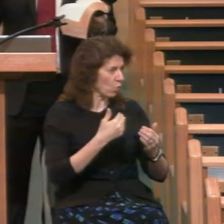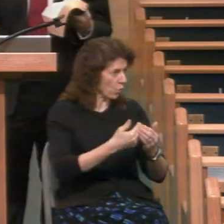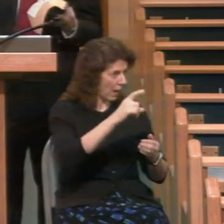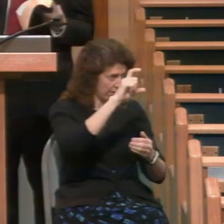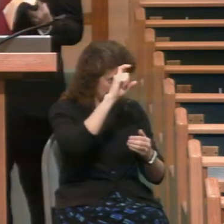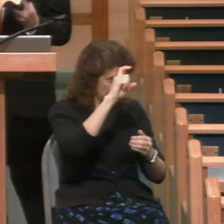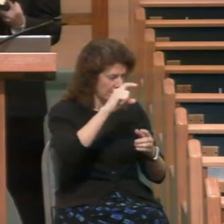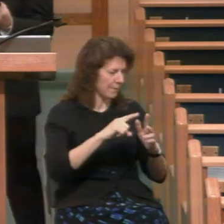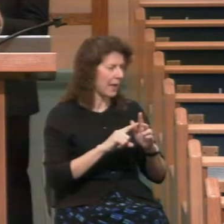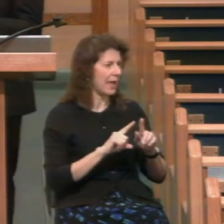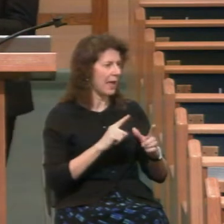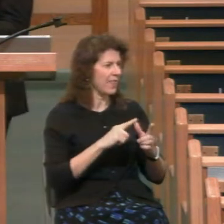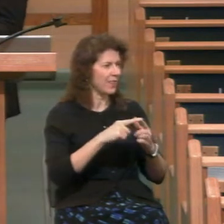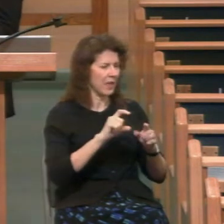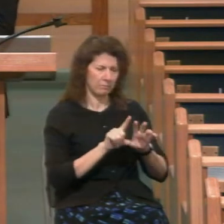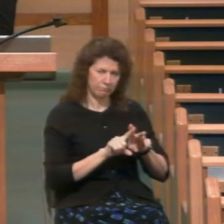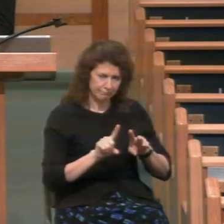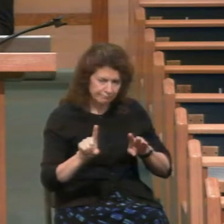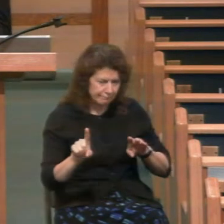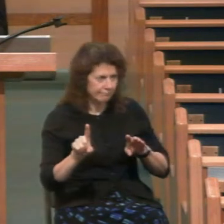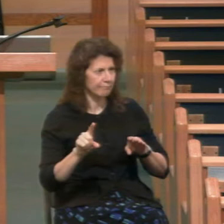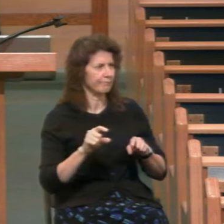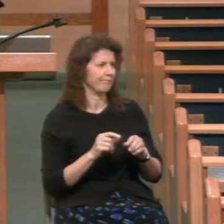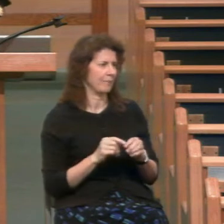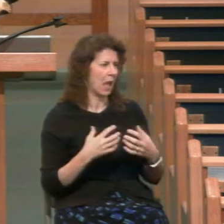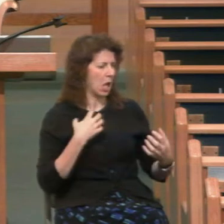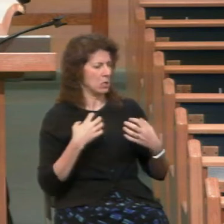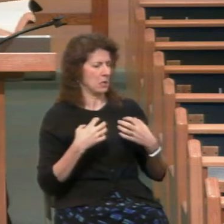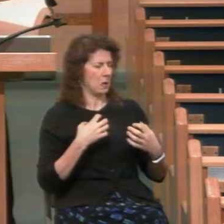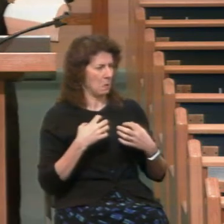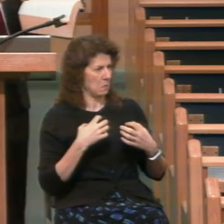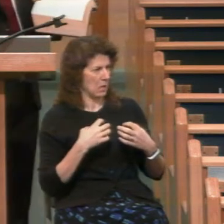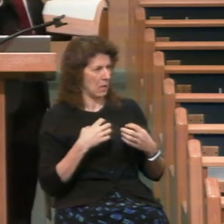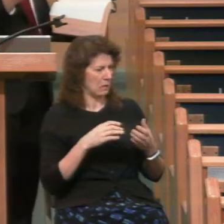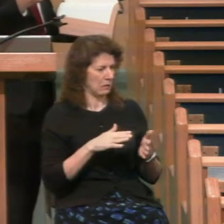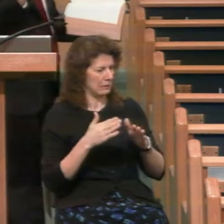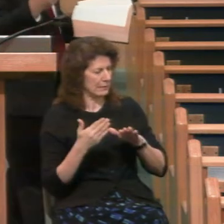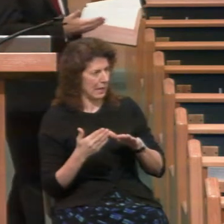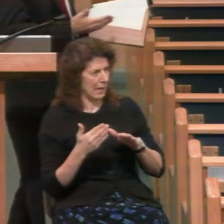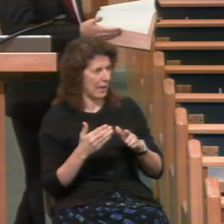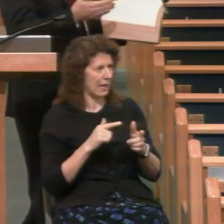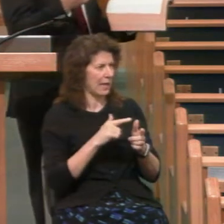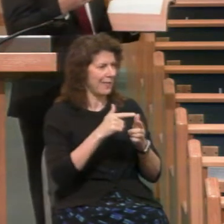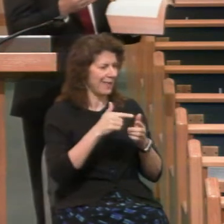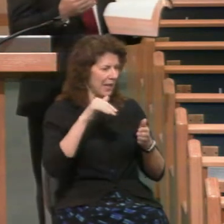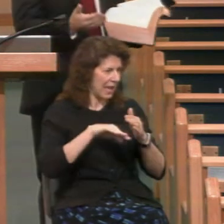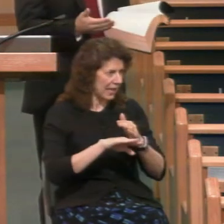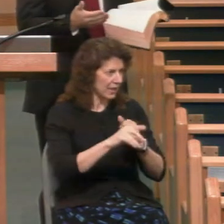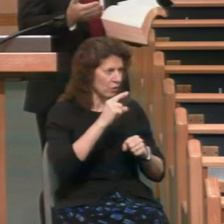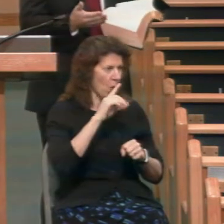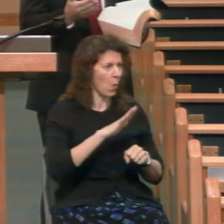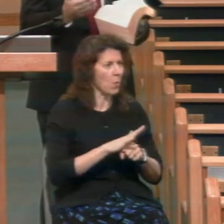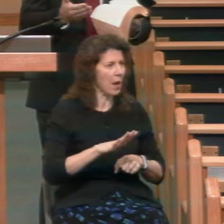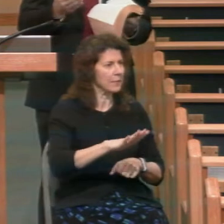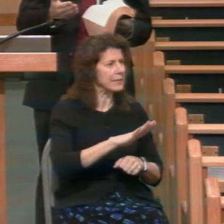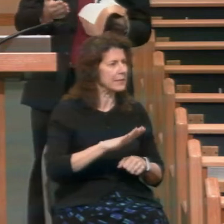then wandering, and then complaining and whining and dying, and finally going into the promised land. Deuteronomy,